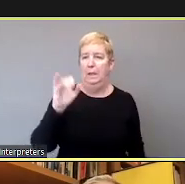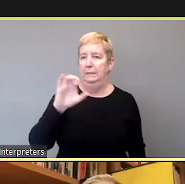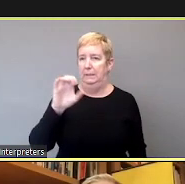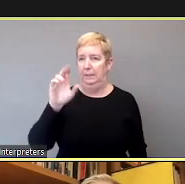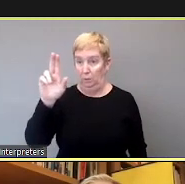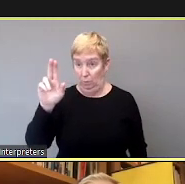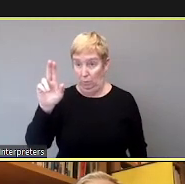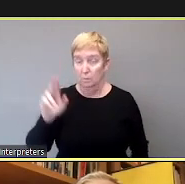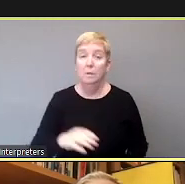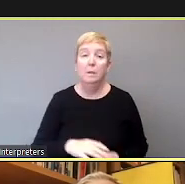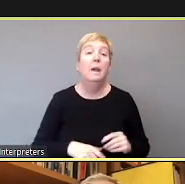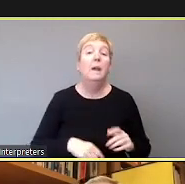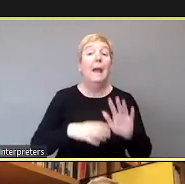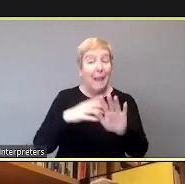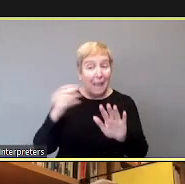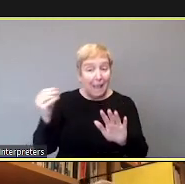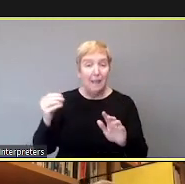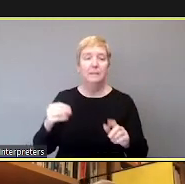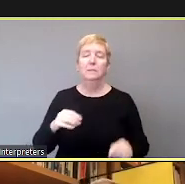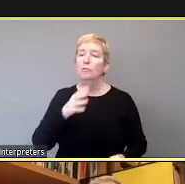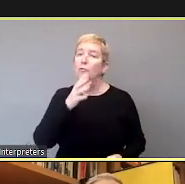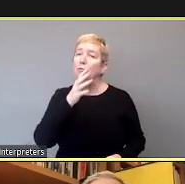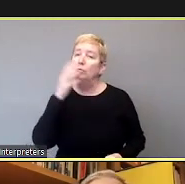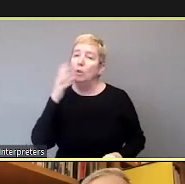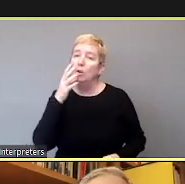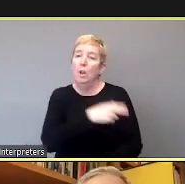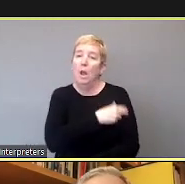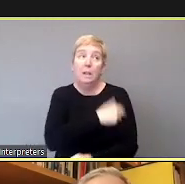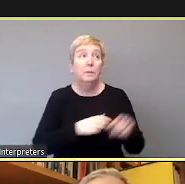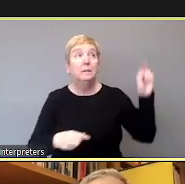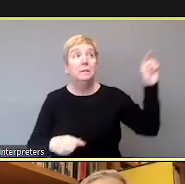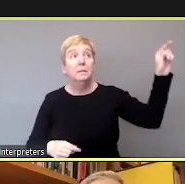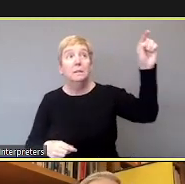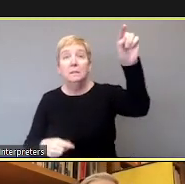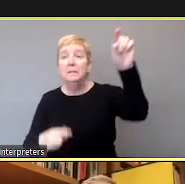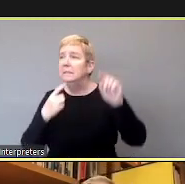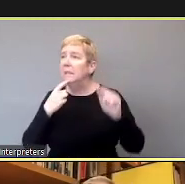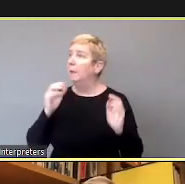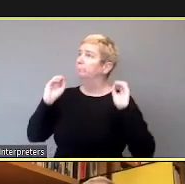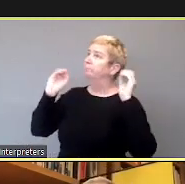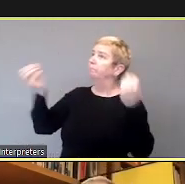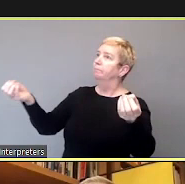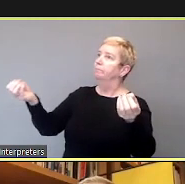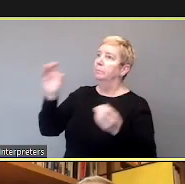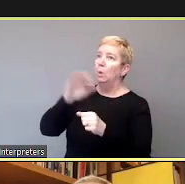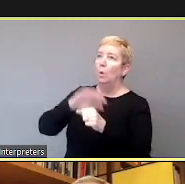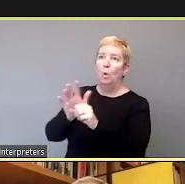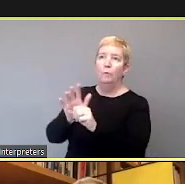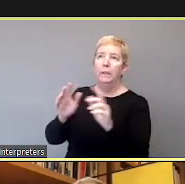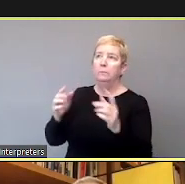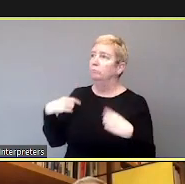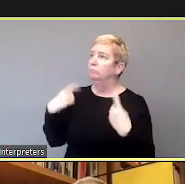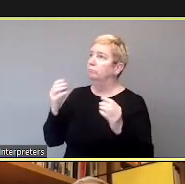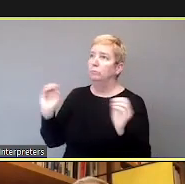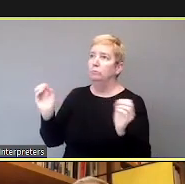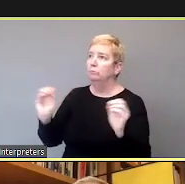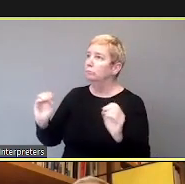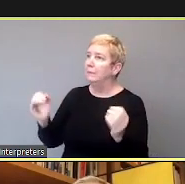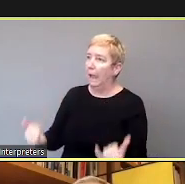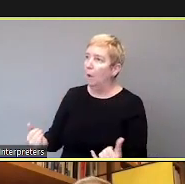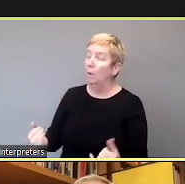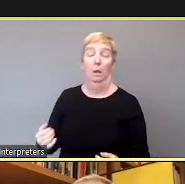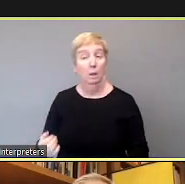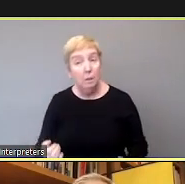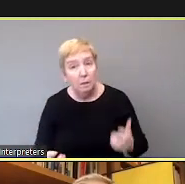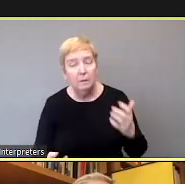we now have rural hospitals who are reporting they have no cases of COVID at all. And that's been a really long time since we saw that. So